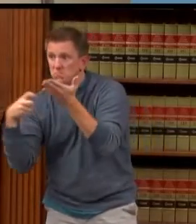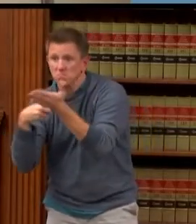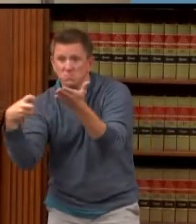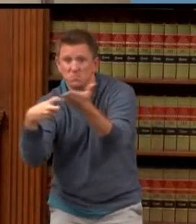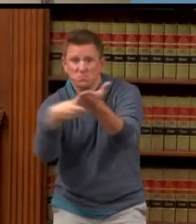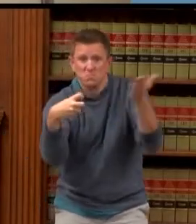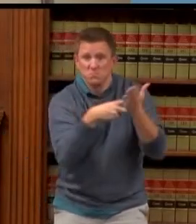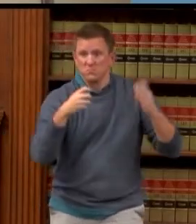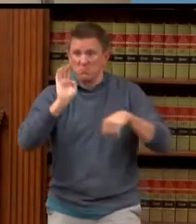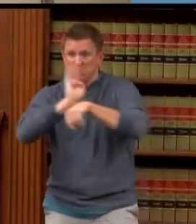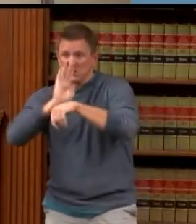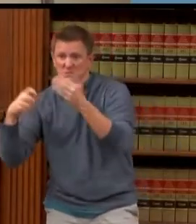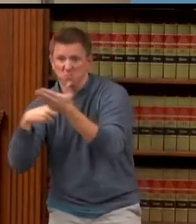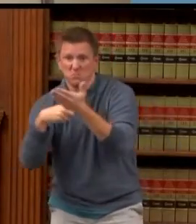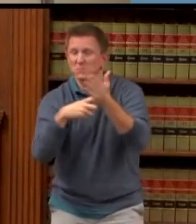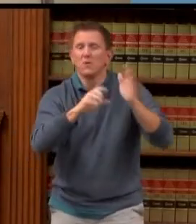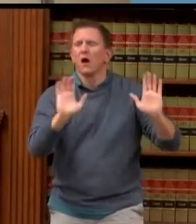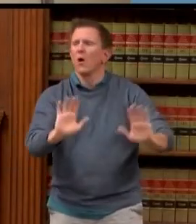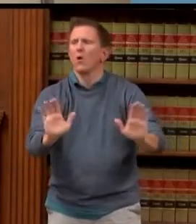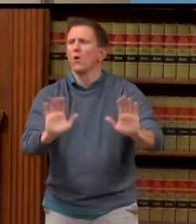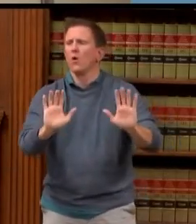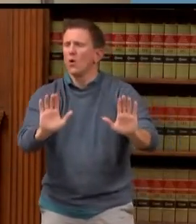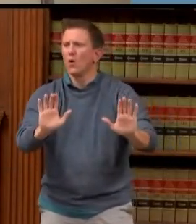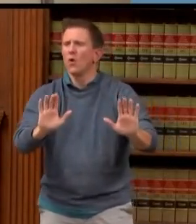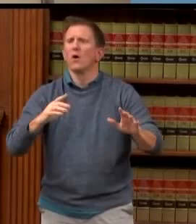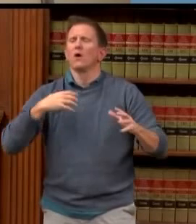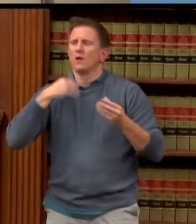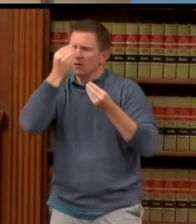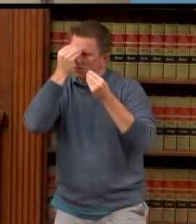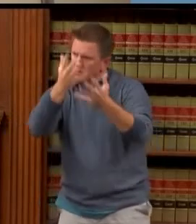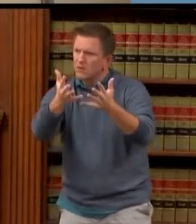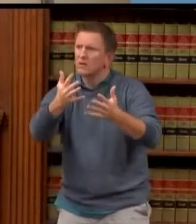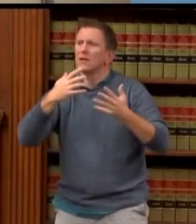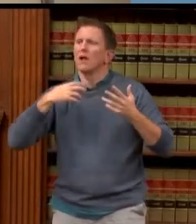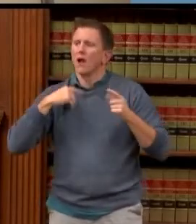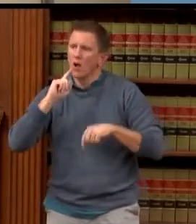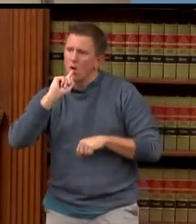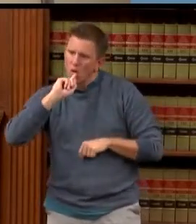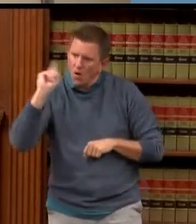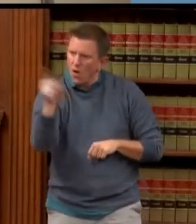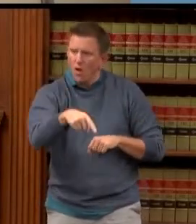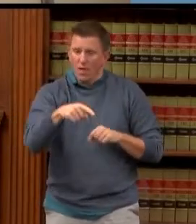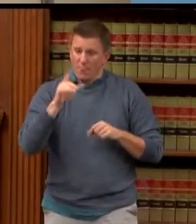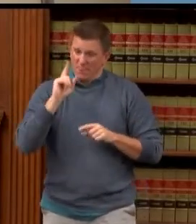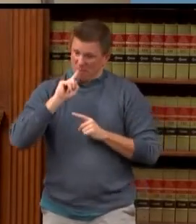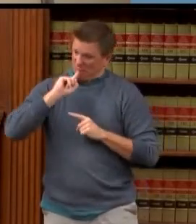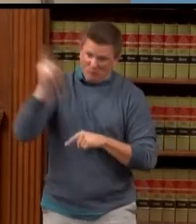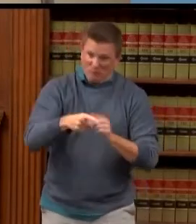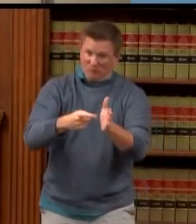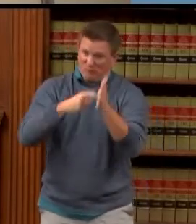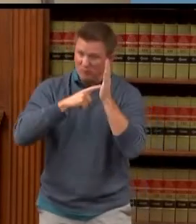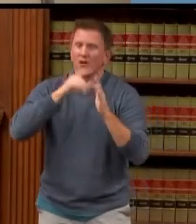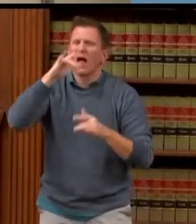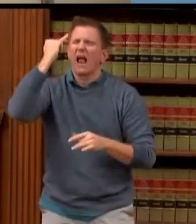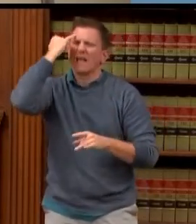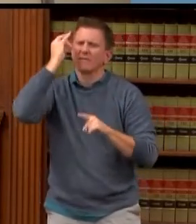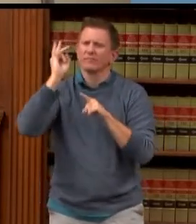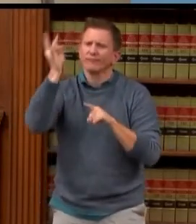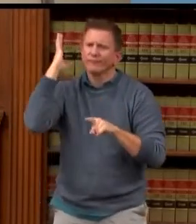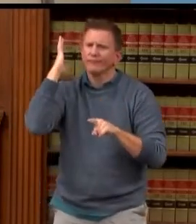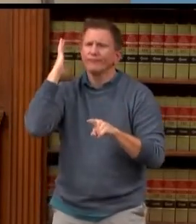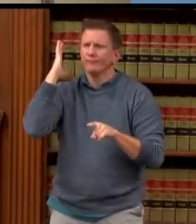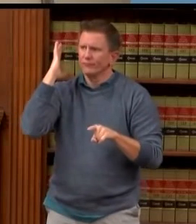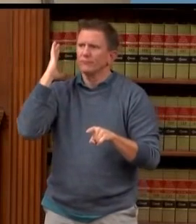to be actionable, but we only use it in the most egregious situations. We receive, even still, this far down